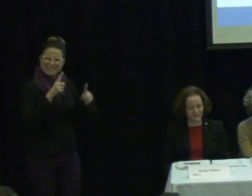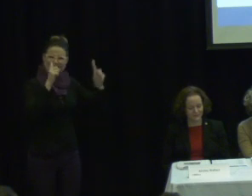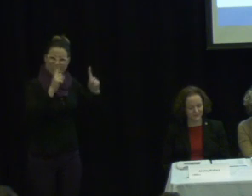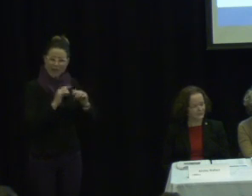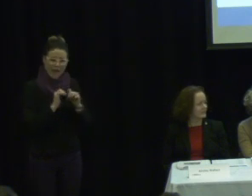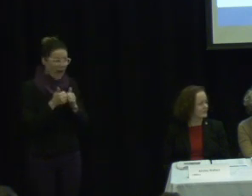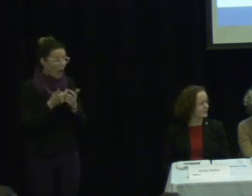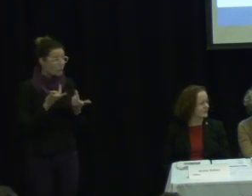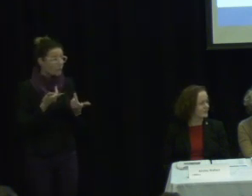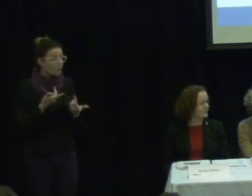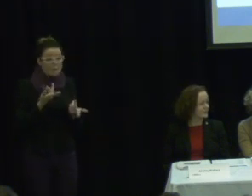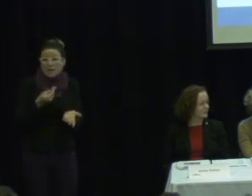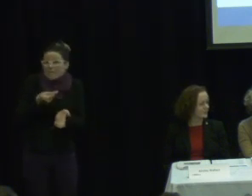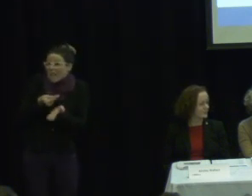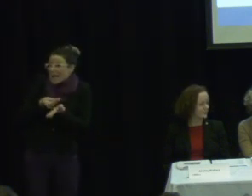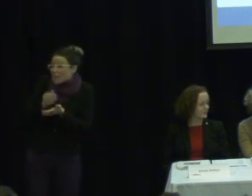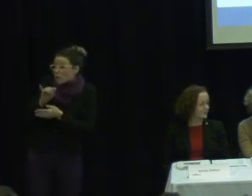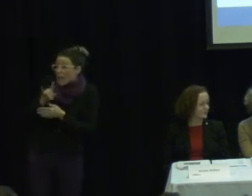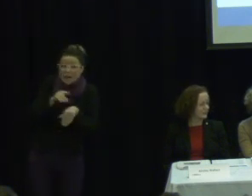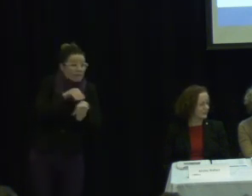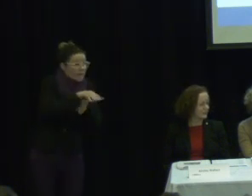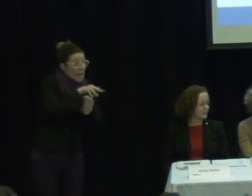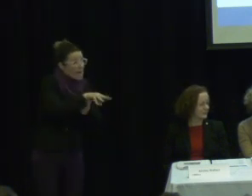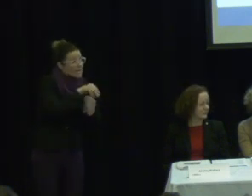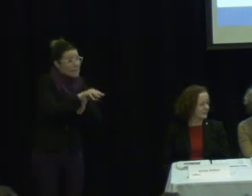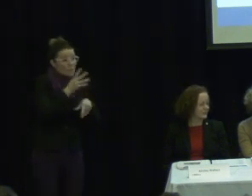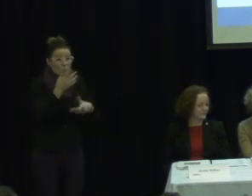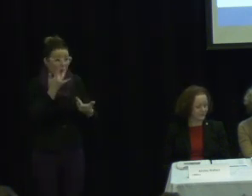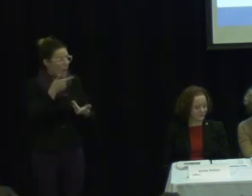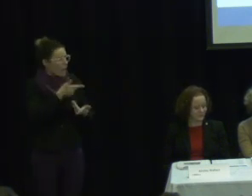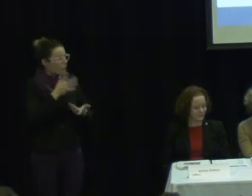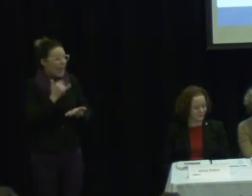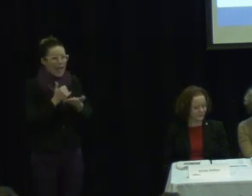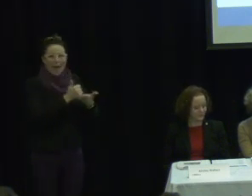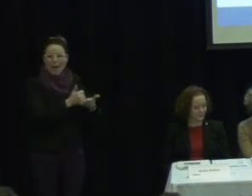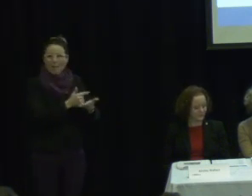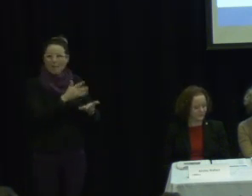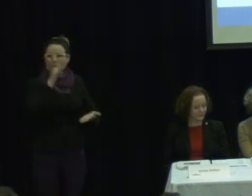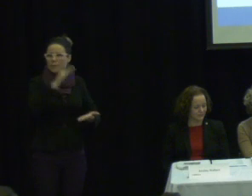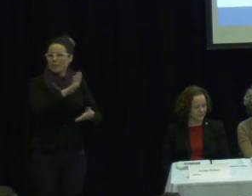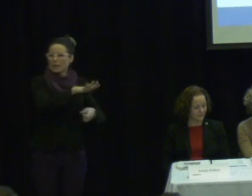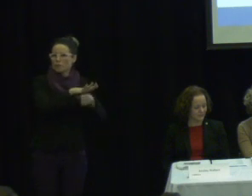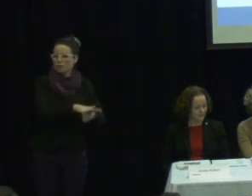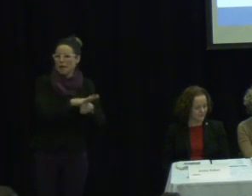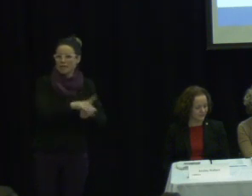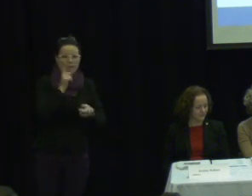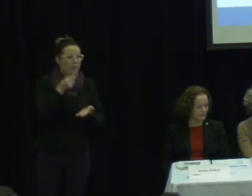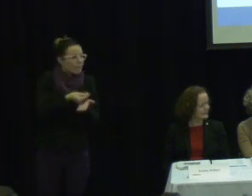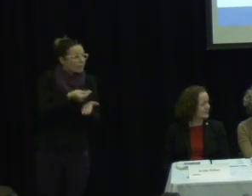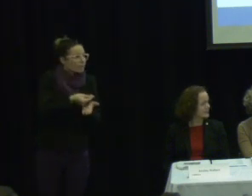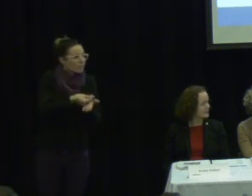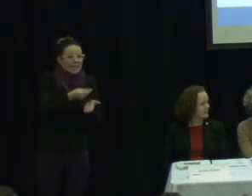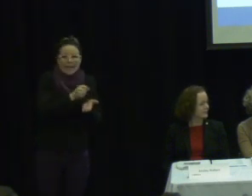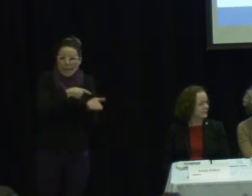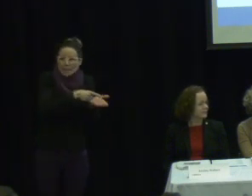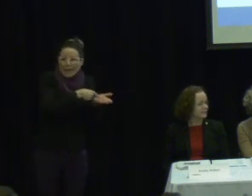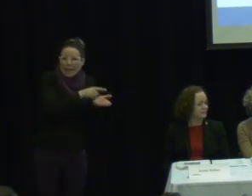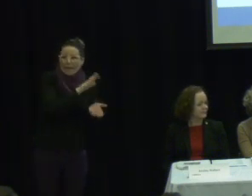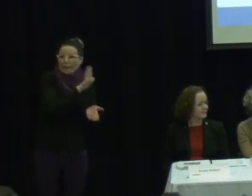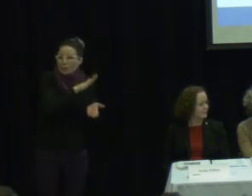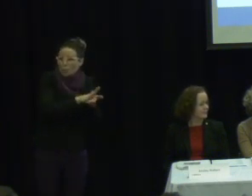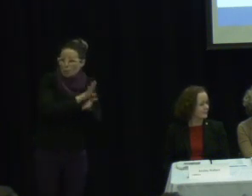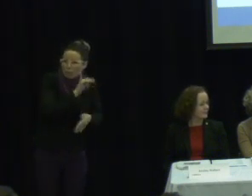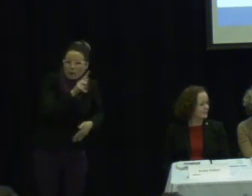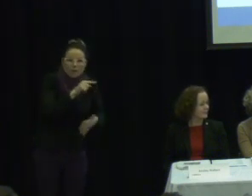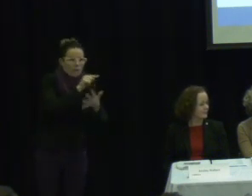to semester, if you don't have to worry as much about paying your next semester bill, you'll come back and complete. And the research is really clear. If you wake up every morning